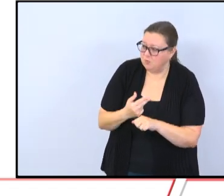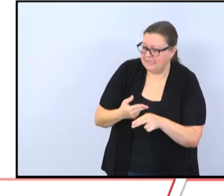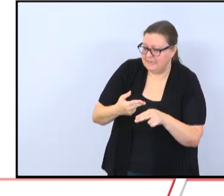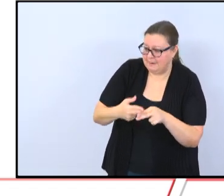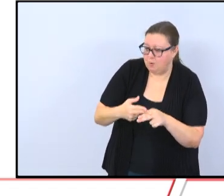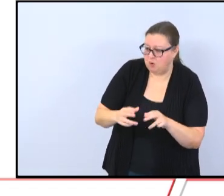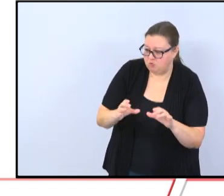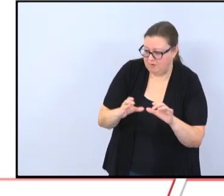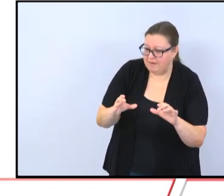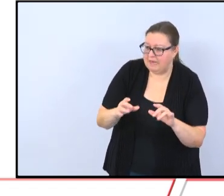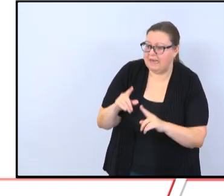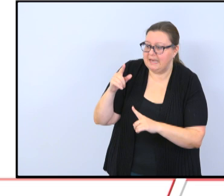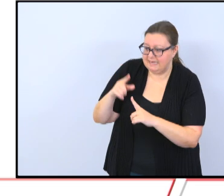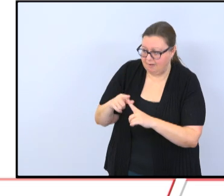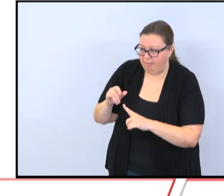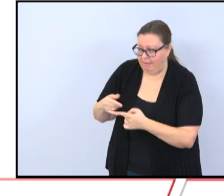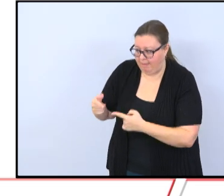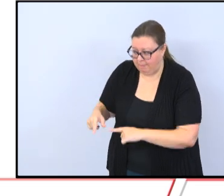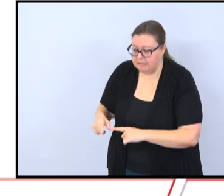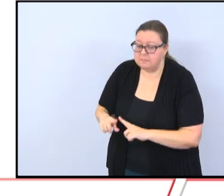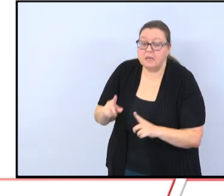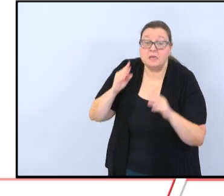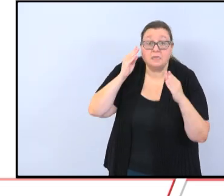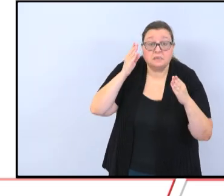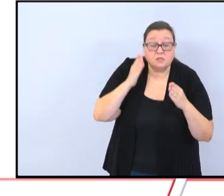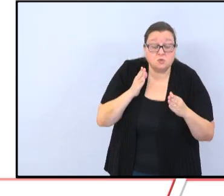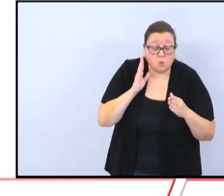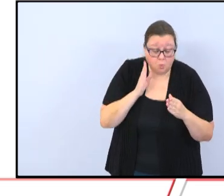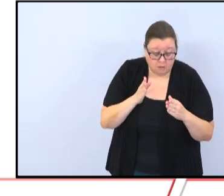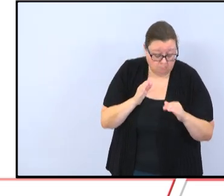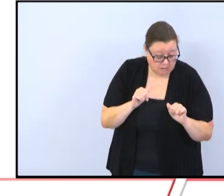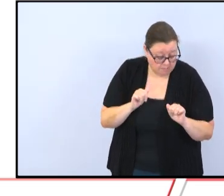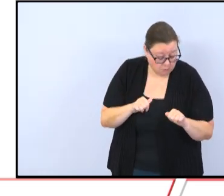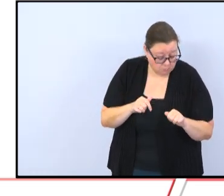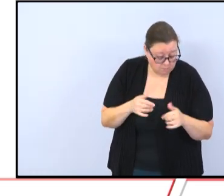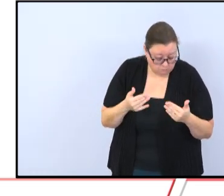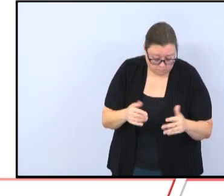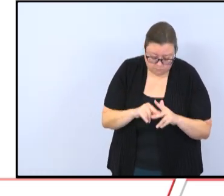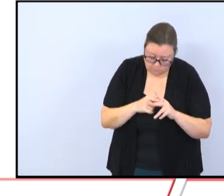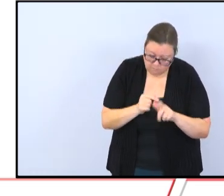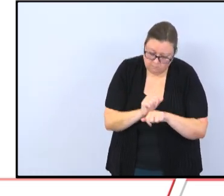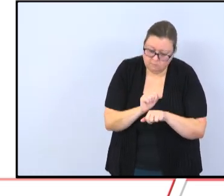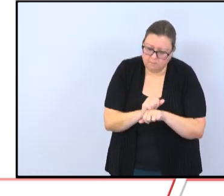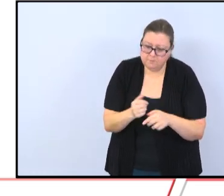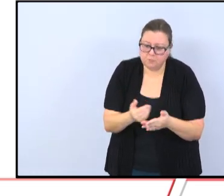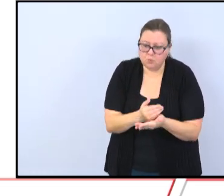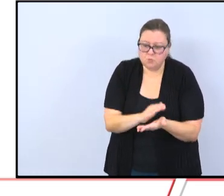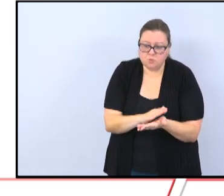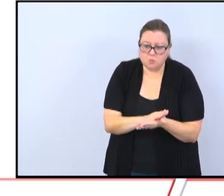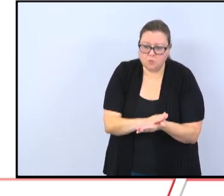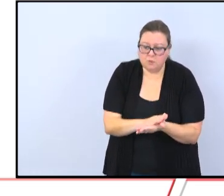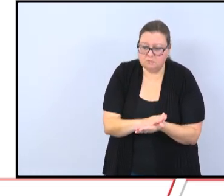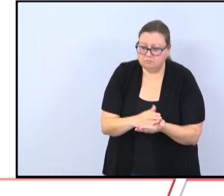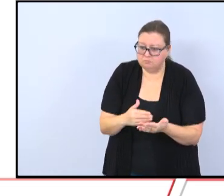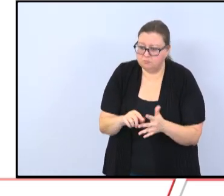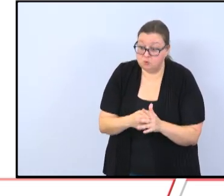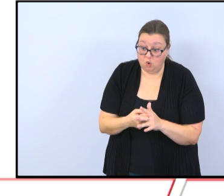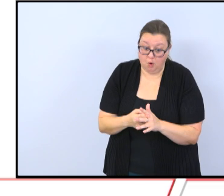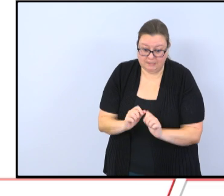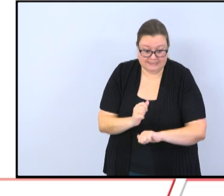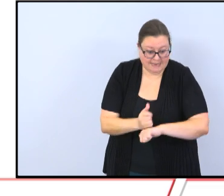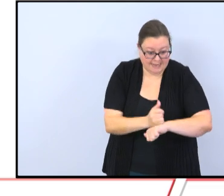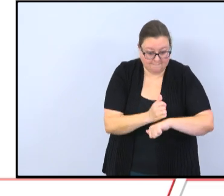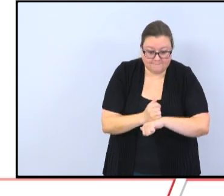occupancy. Teachers will be able to start working in their new school or start getting it